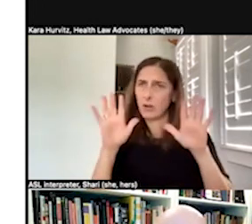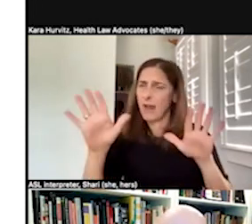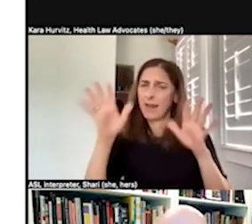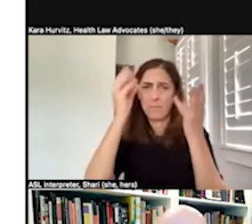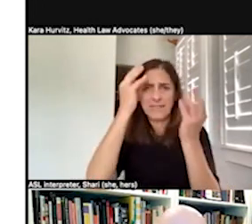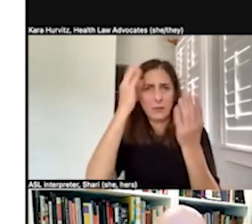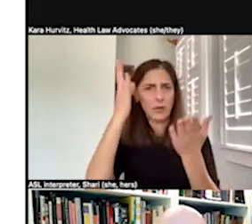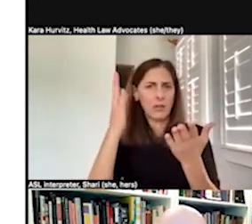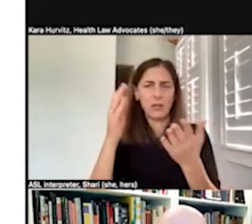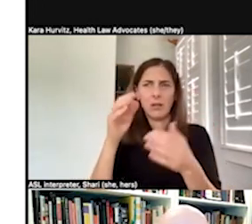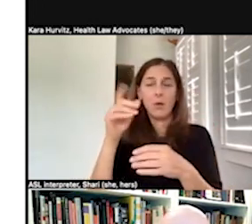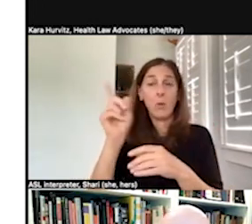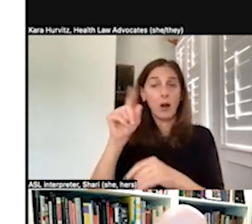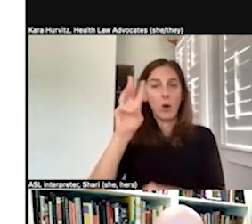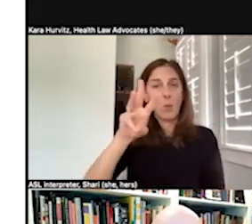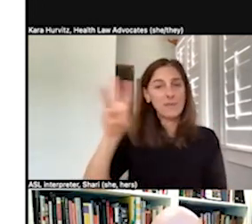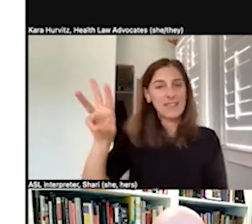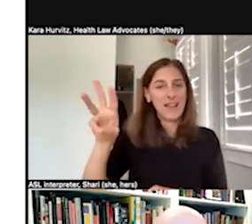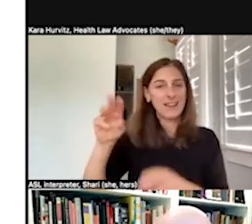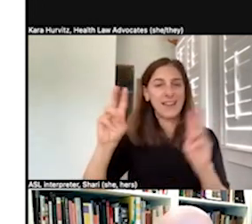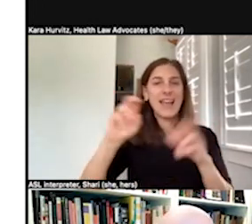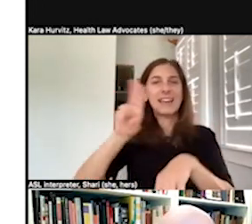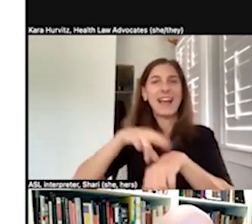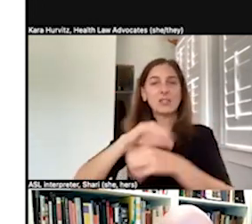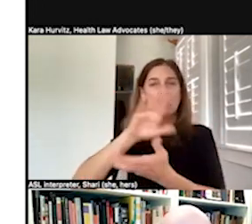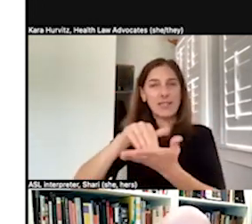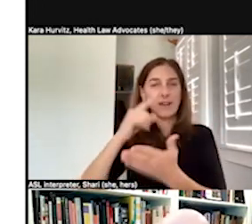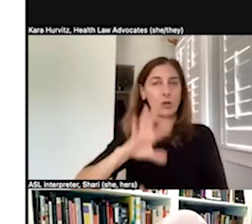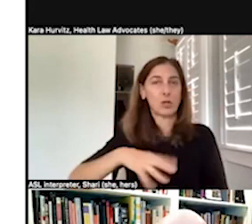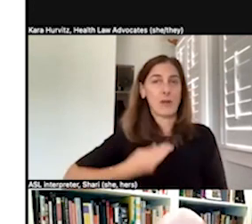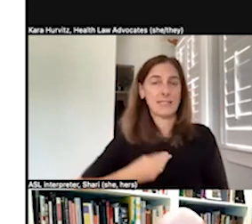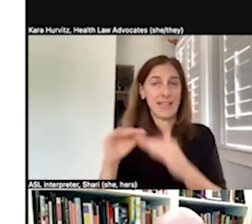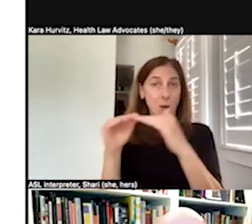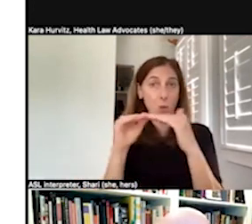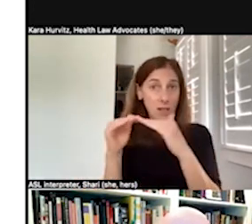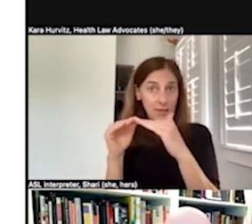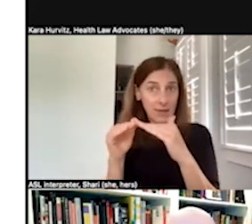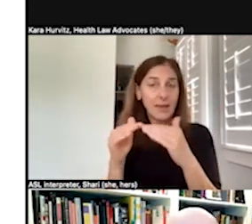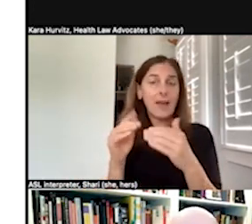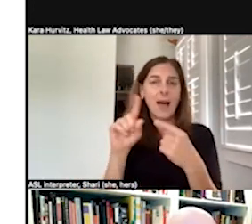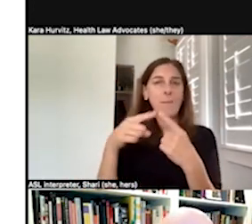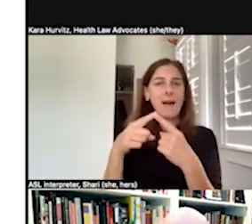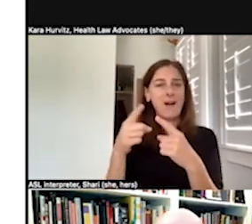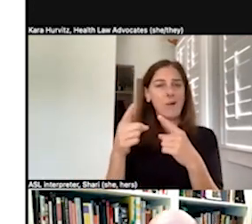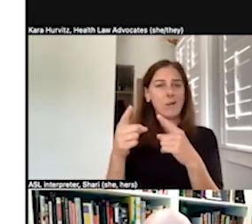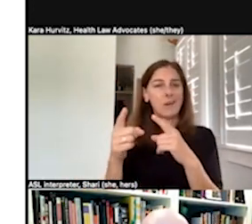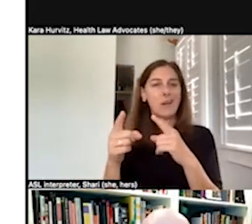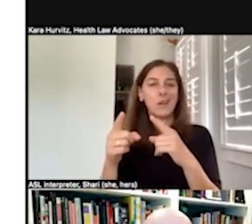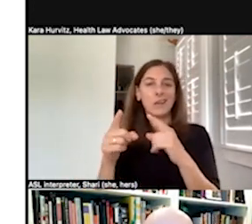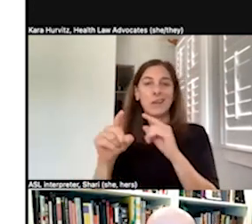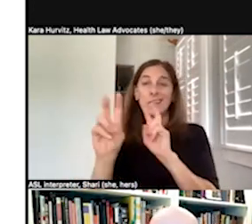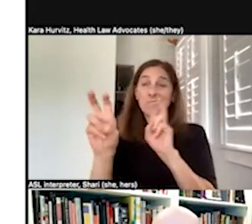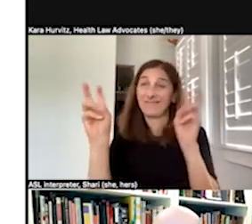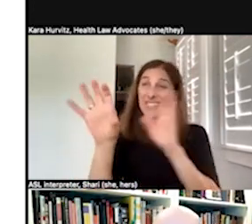the National Center for Trans Equality on how to navigate selective service. It'll depend on the age of the